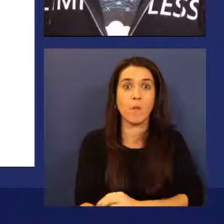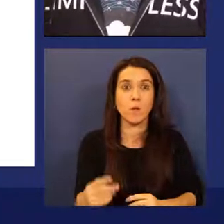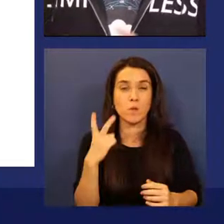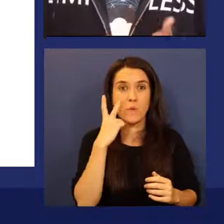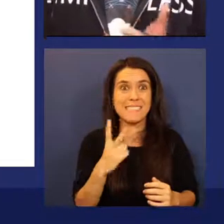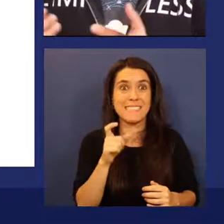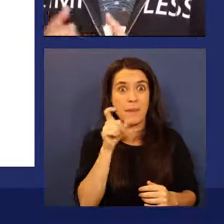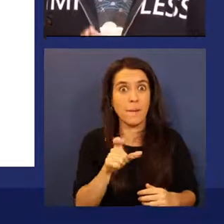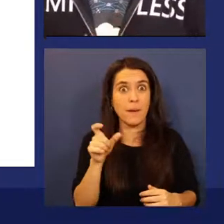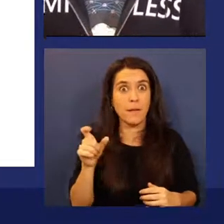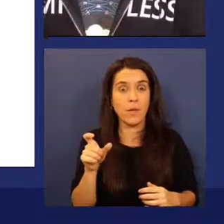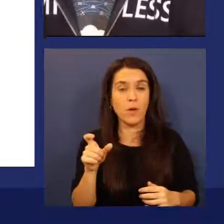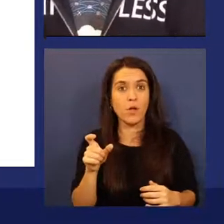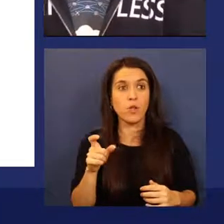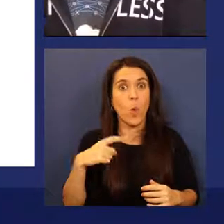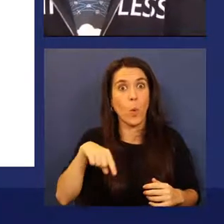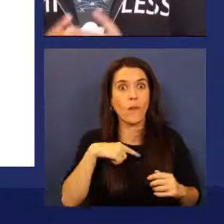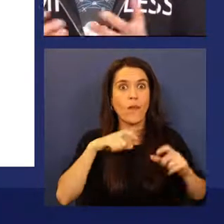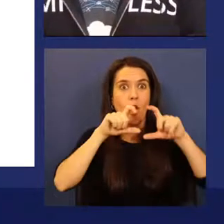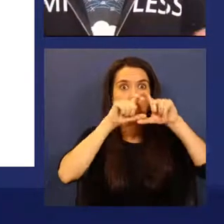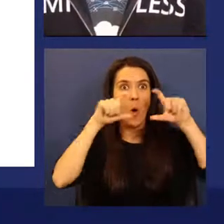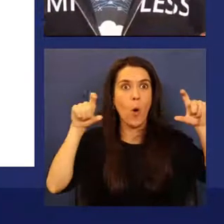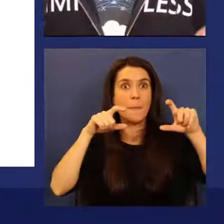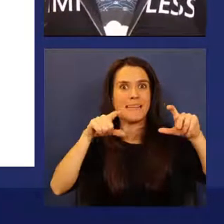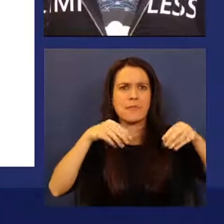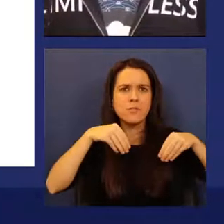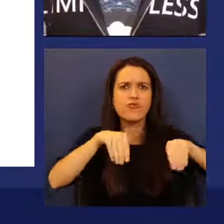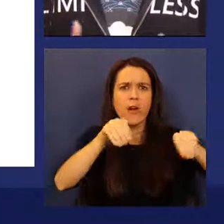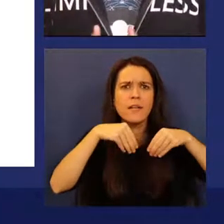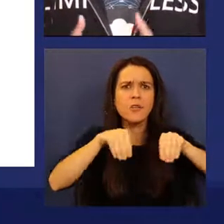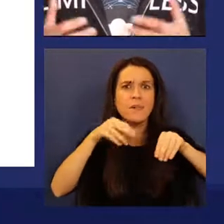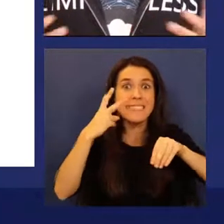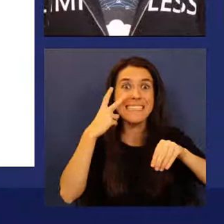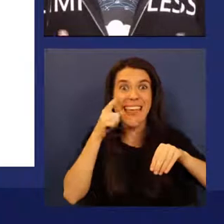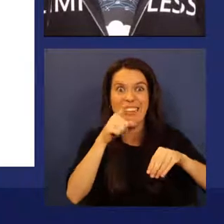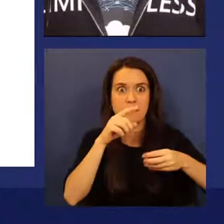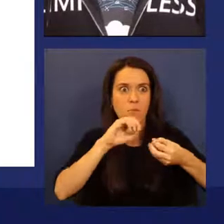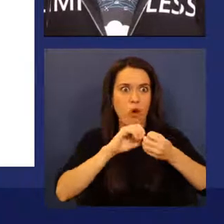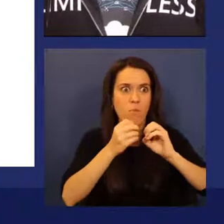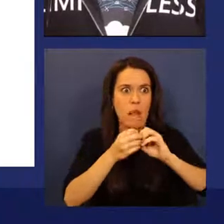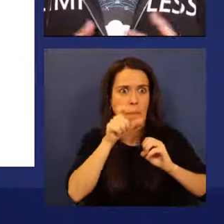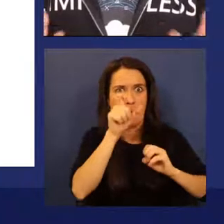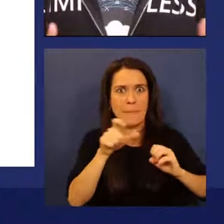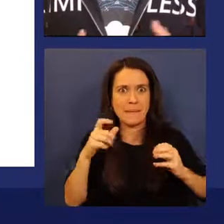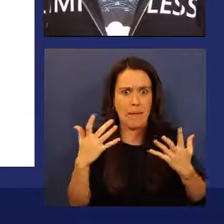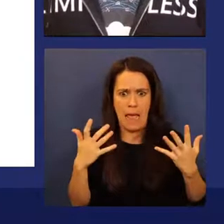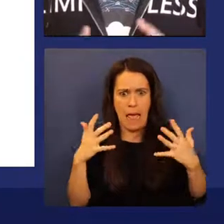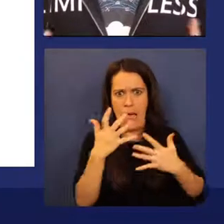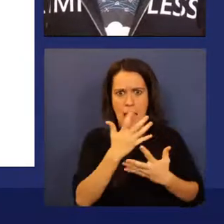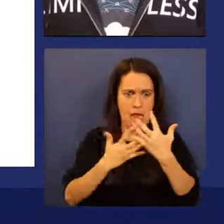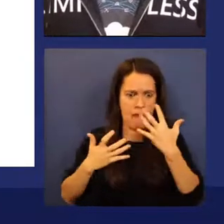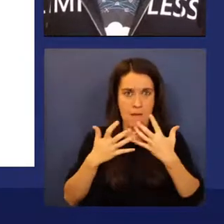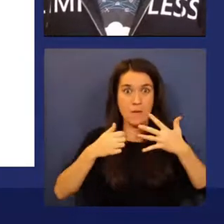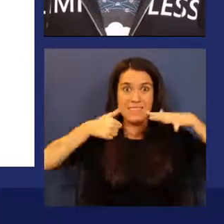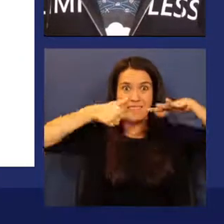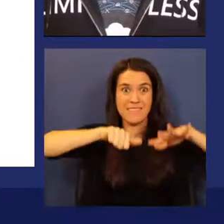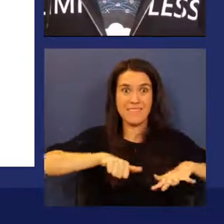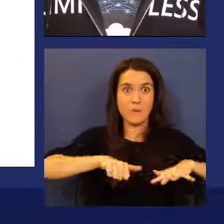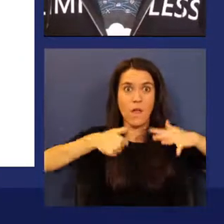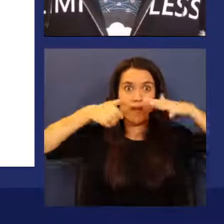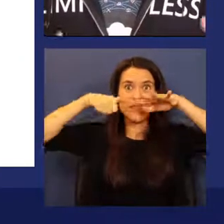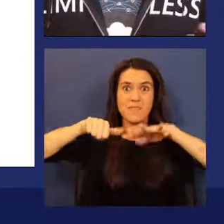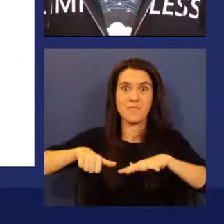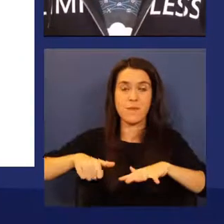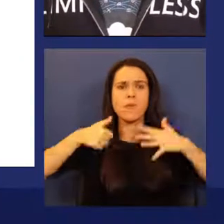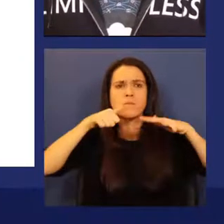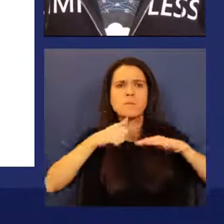participate. So this company, which is Tailwind Traders, has this exact problem. Every 6 months, they have to do a full count of